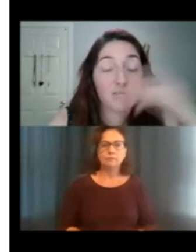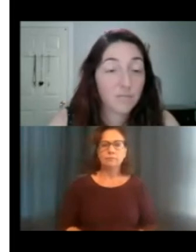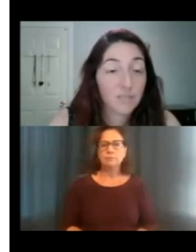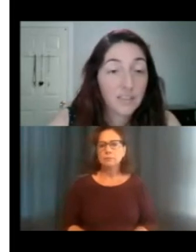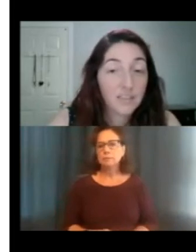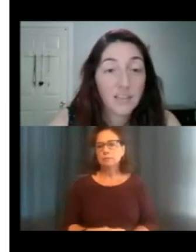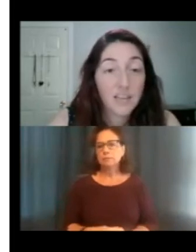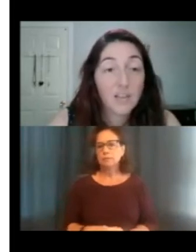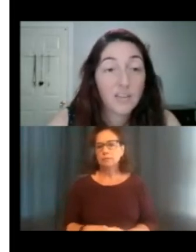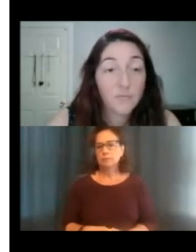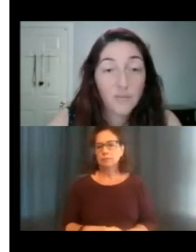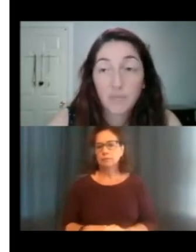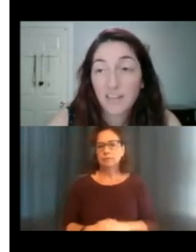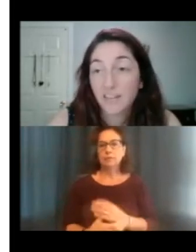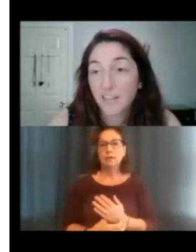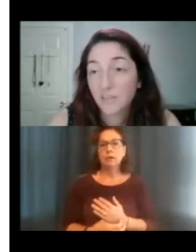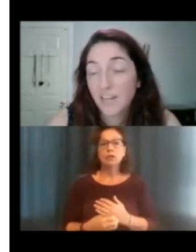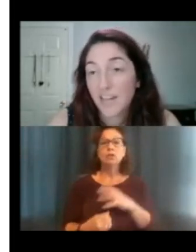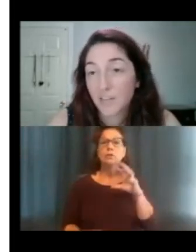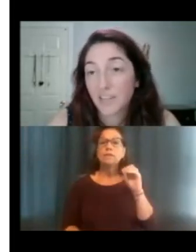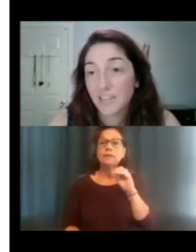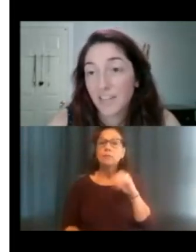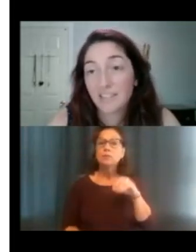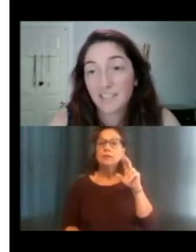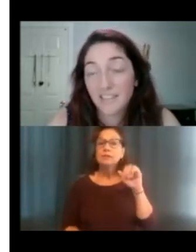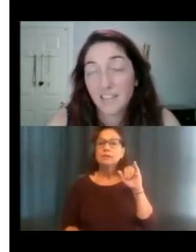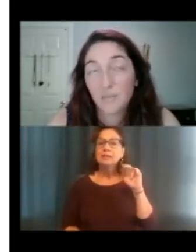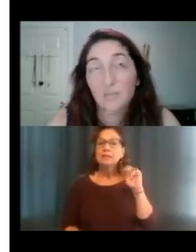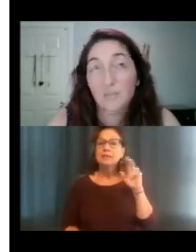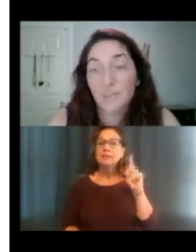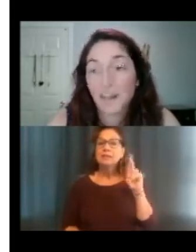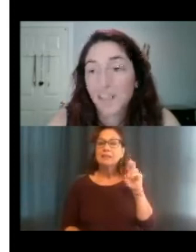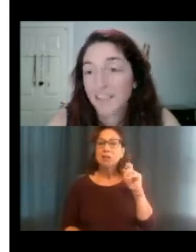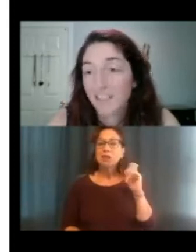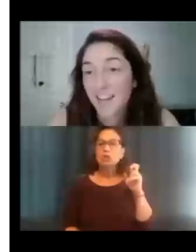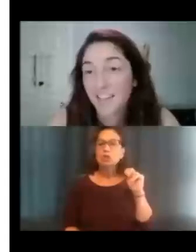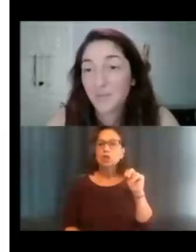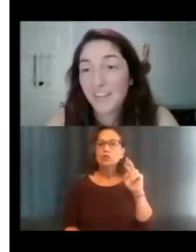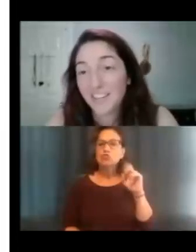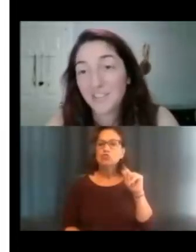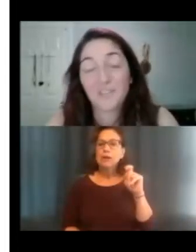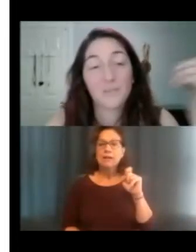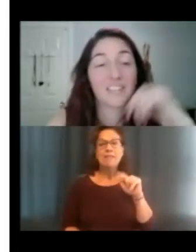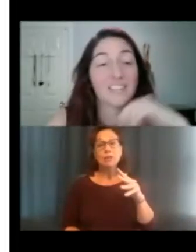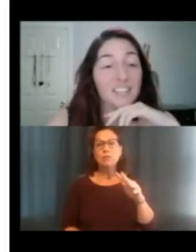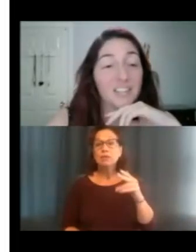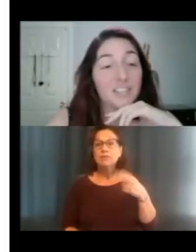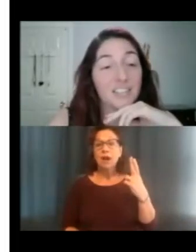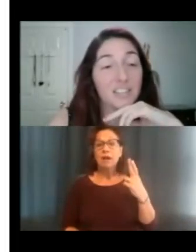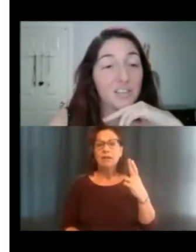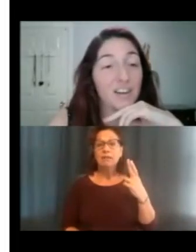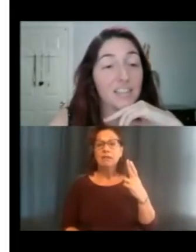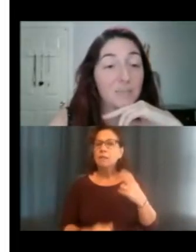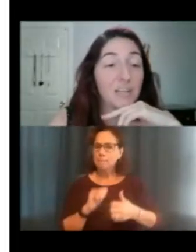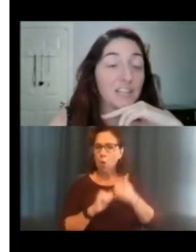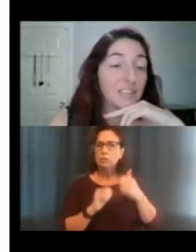So the 50% induction rate is actually, that's relatively high. That's as high as we get in lucid dreaming studies. So